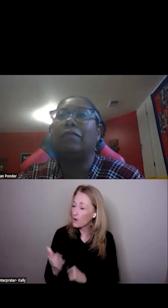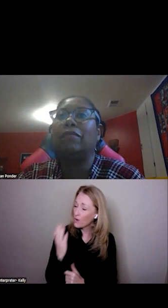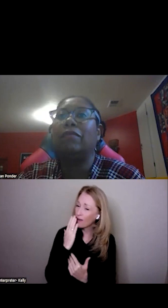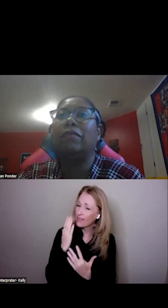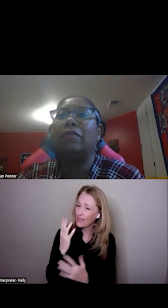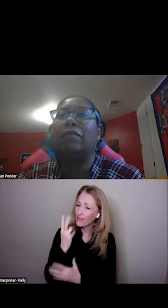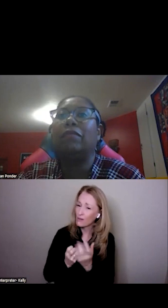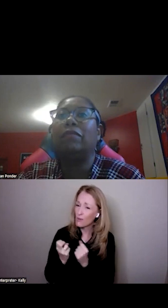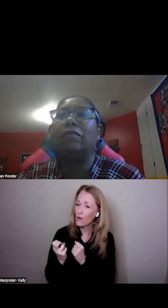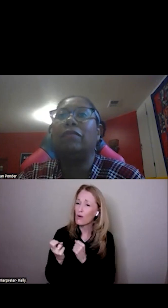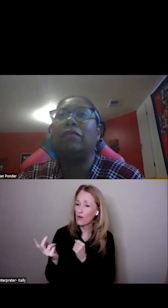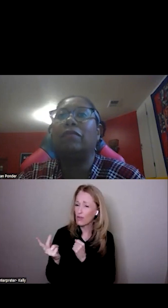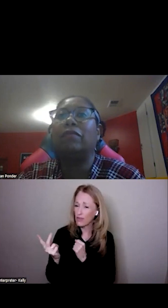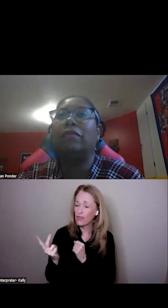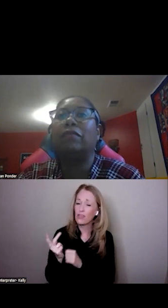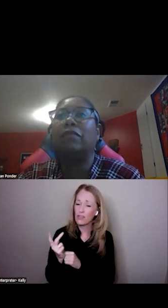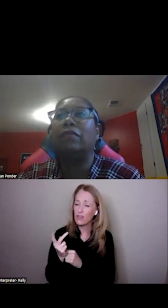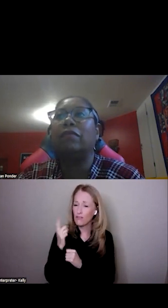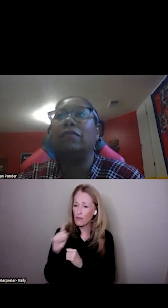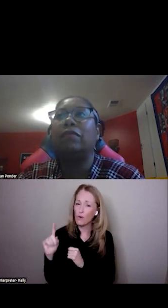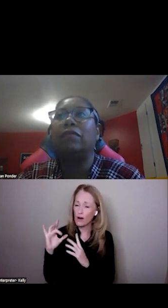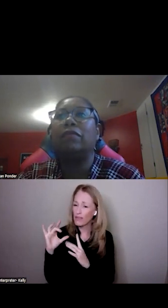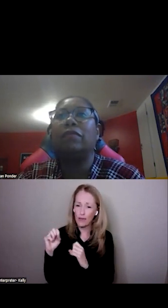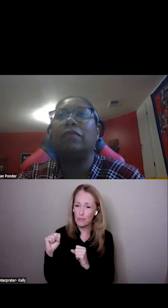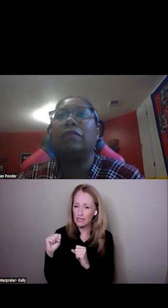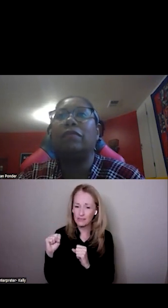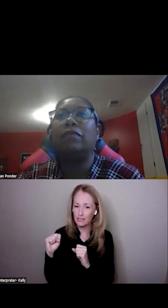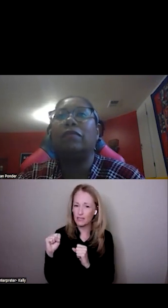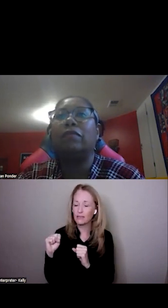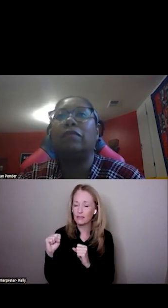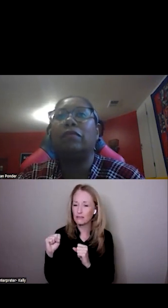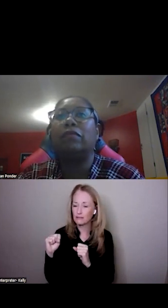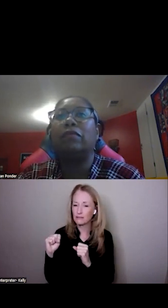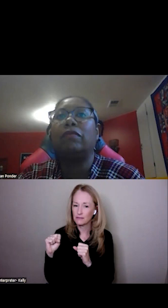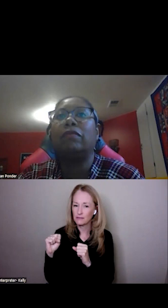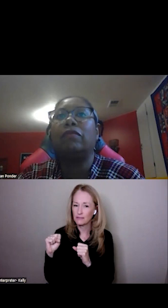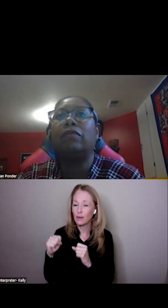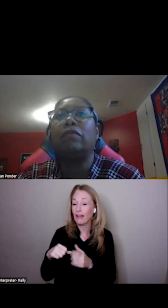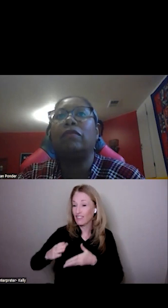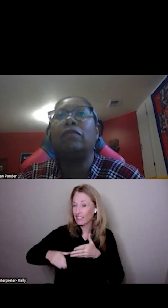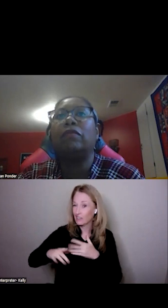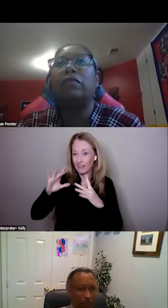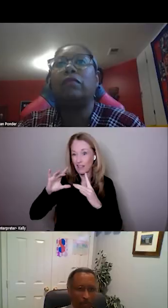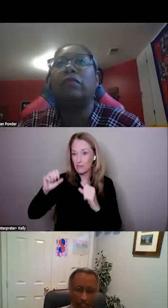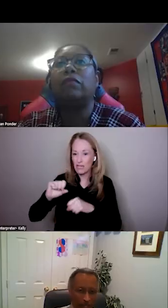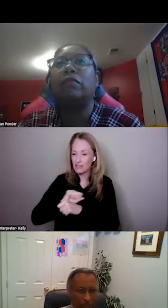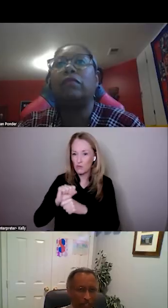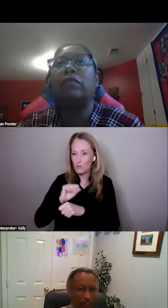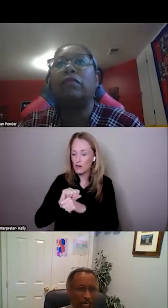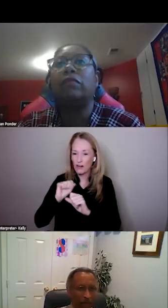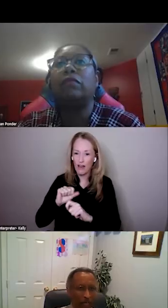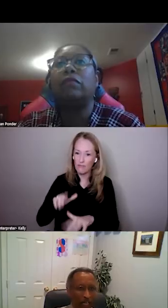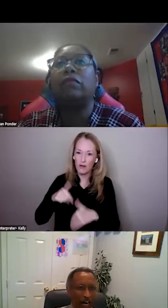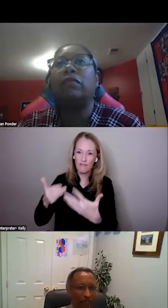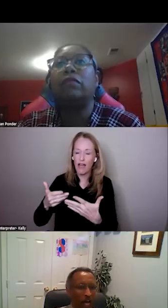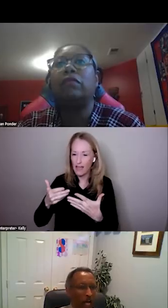for doing the amazing, I guess, successfully completing the amazing task of giving a lot of valuable information in such a compressed period